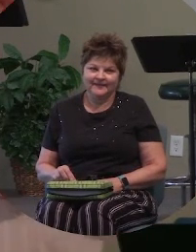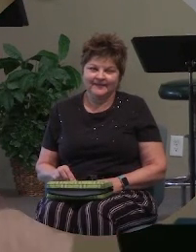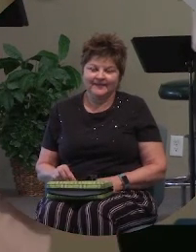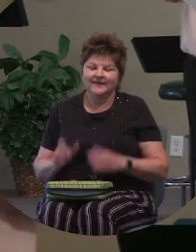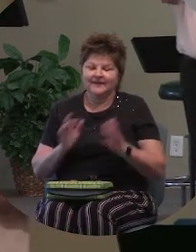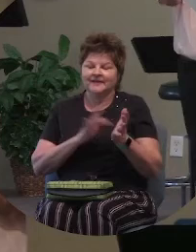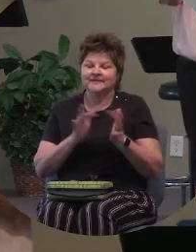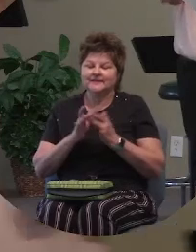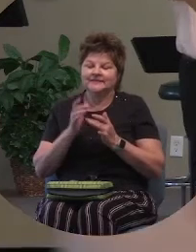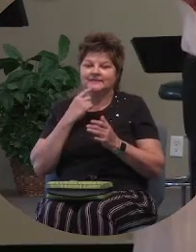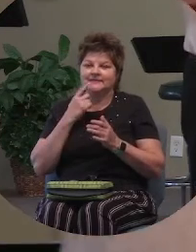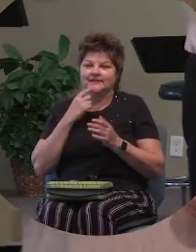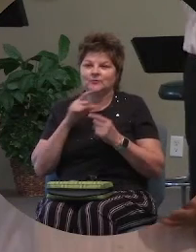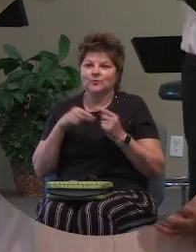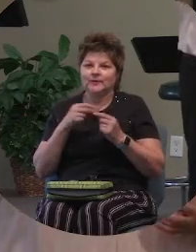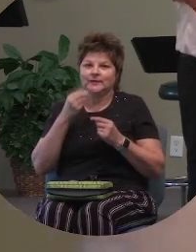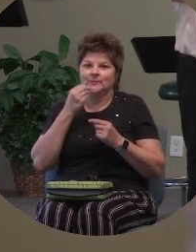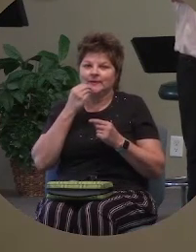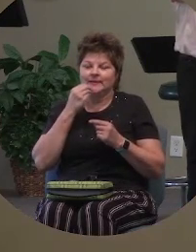Jesus said, when you eat the bread,